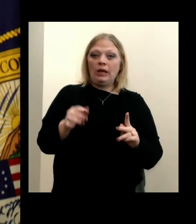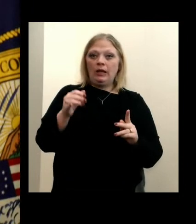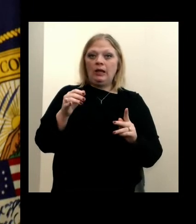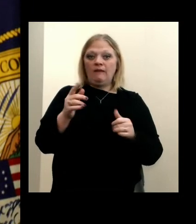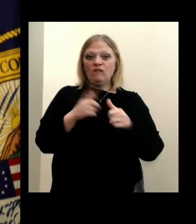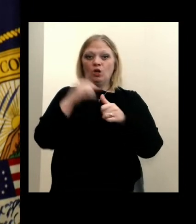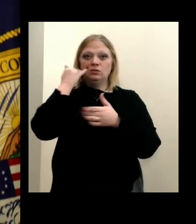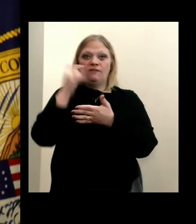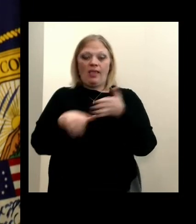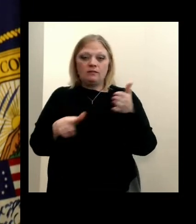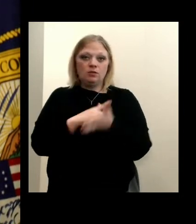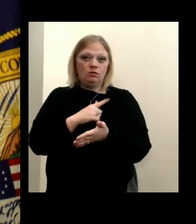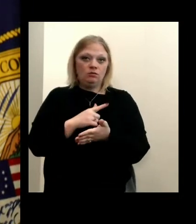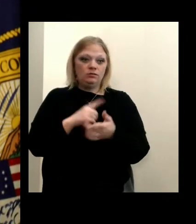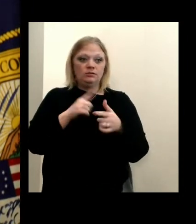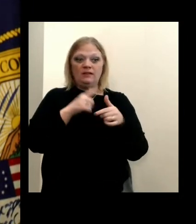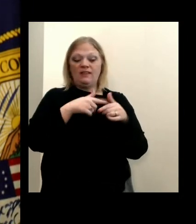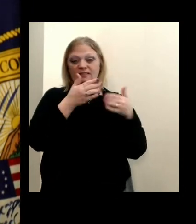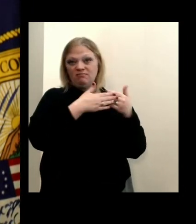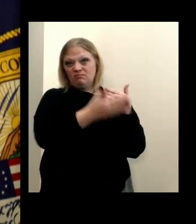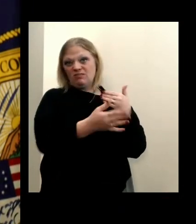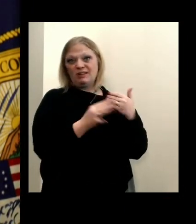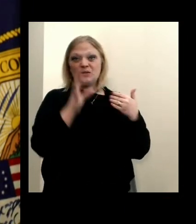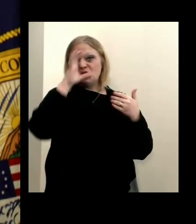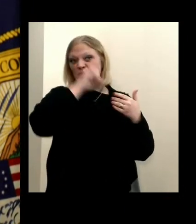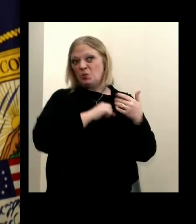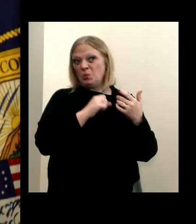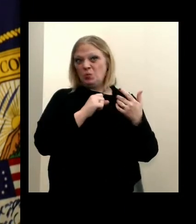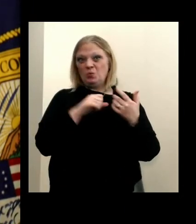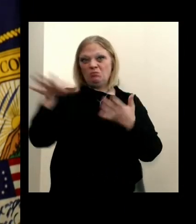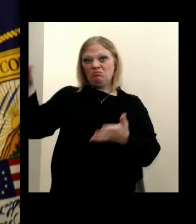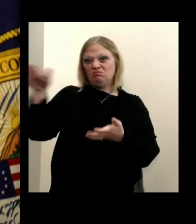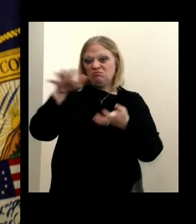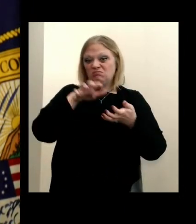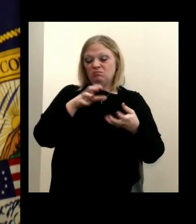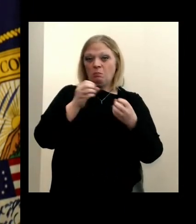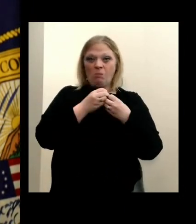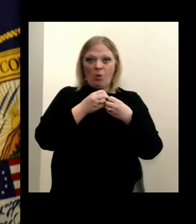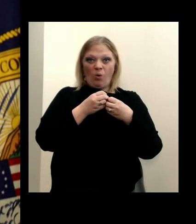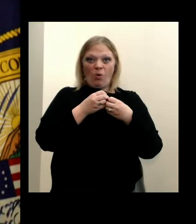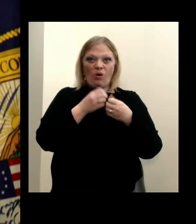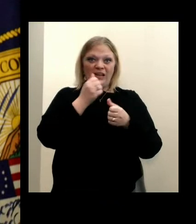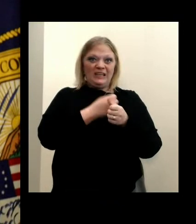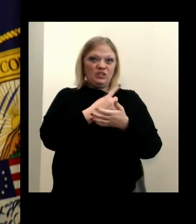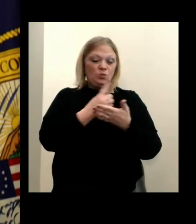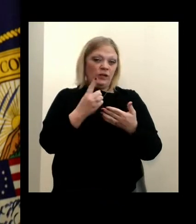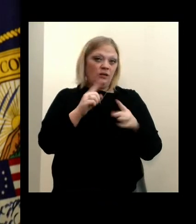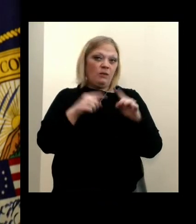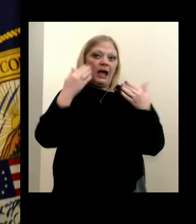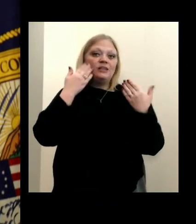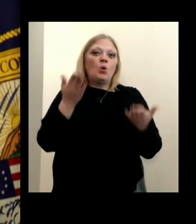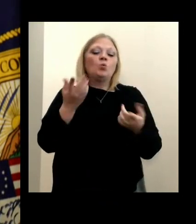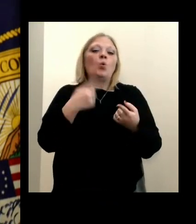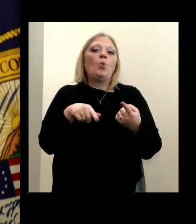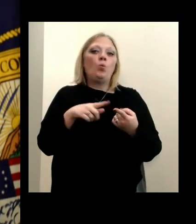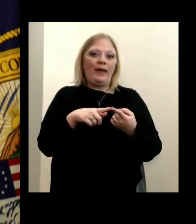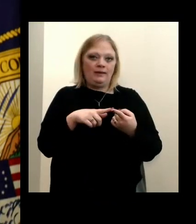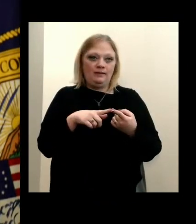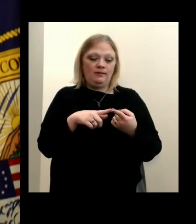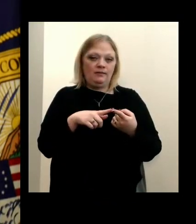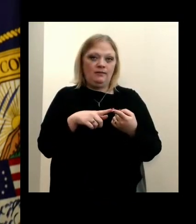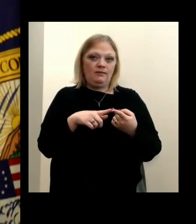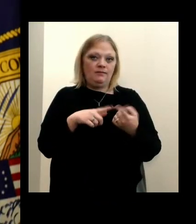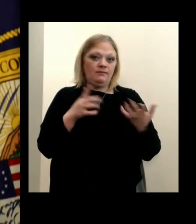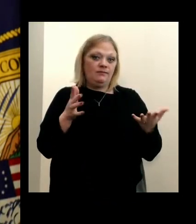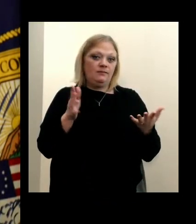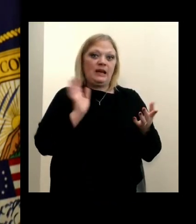And then as we go forward, I assume we're going to be getting more doses on a weekly basis. I just don't know when. And when that's the point, our